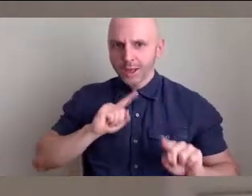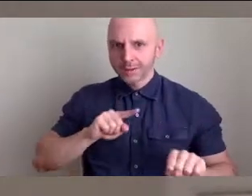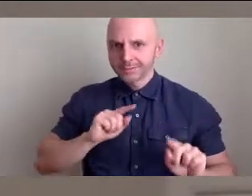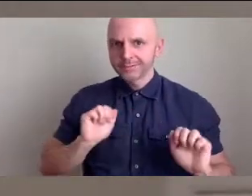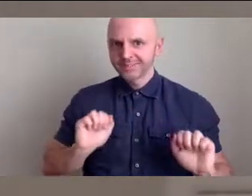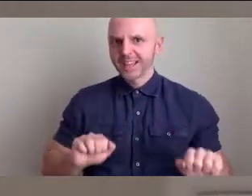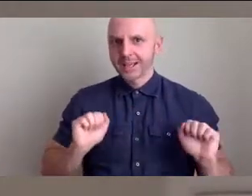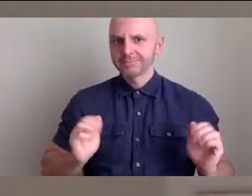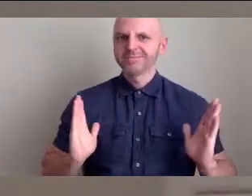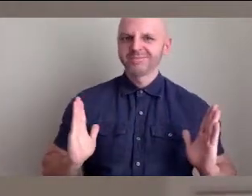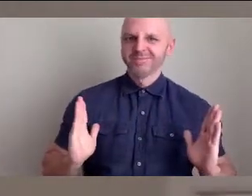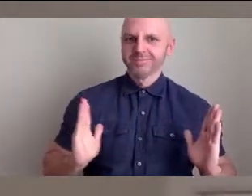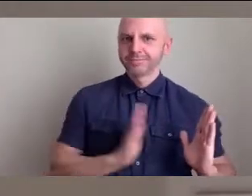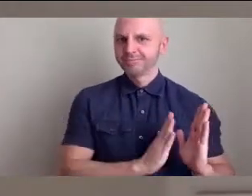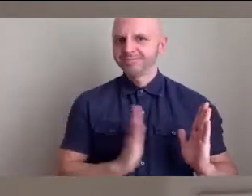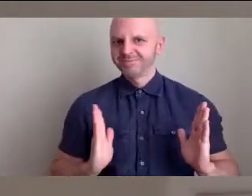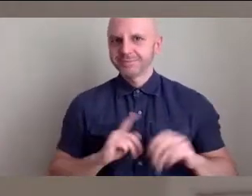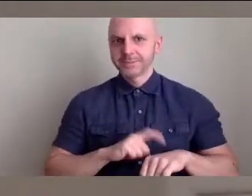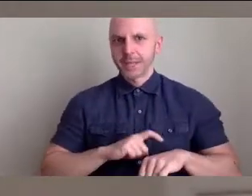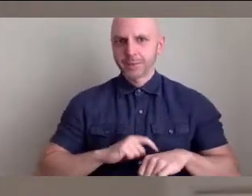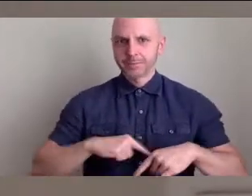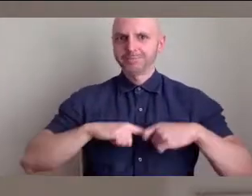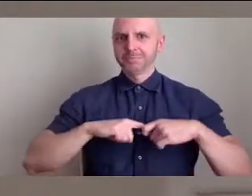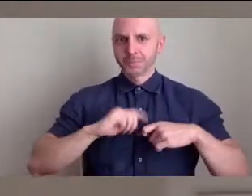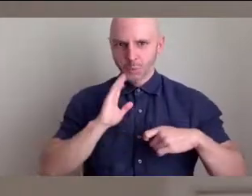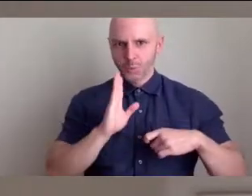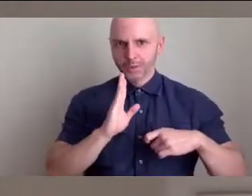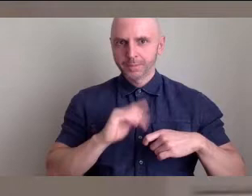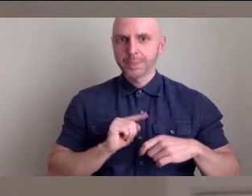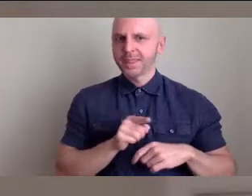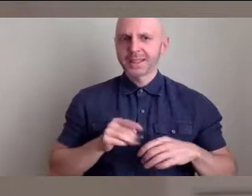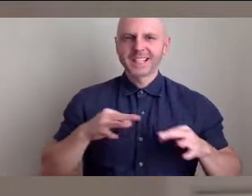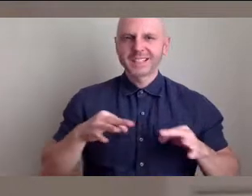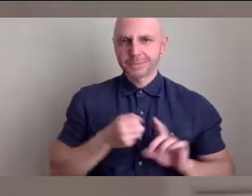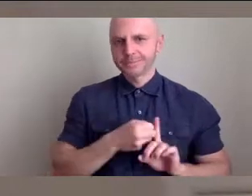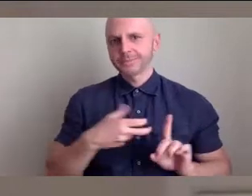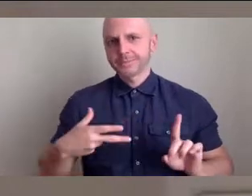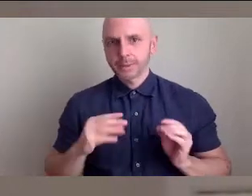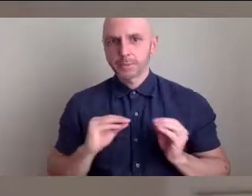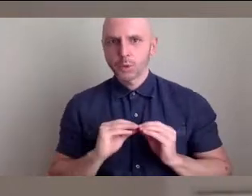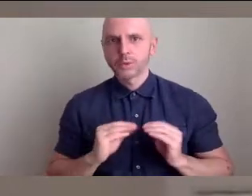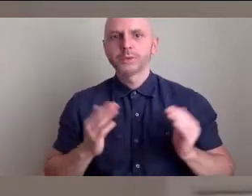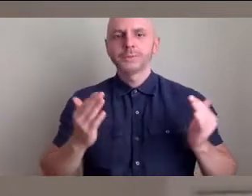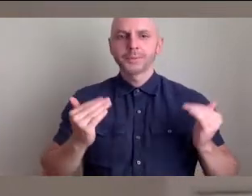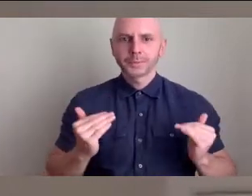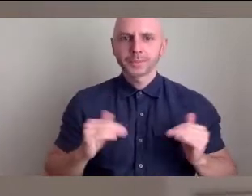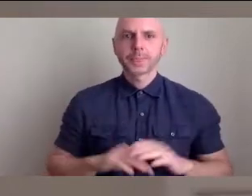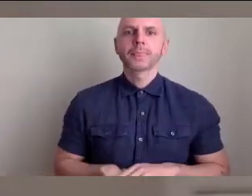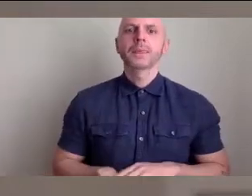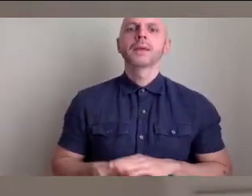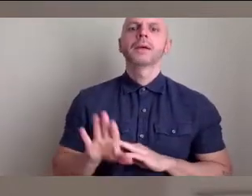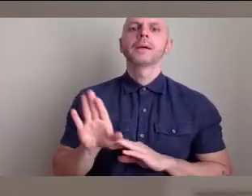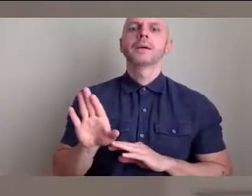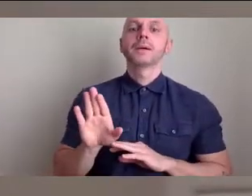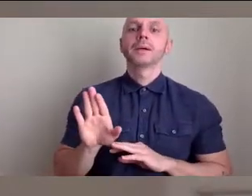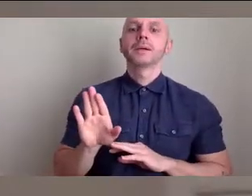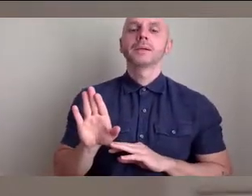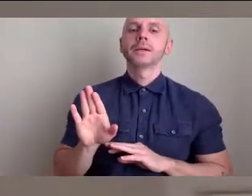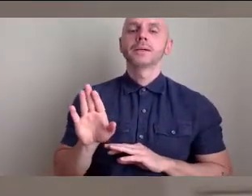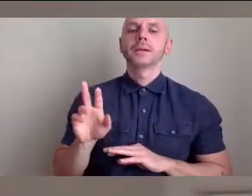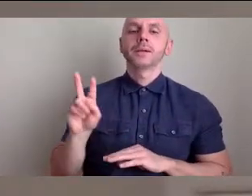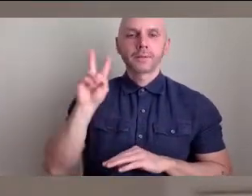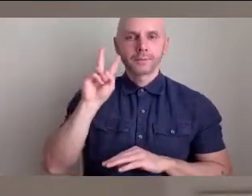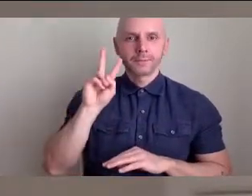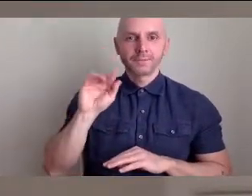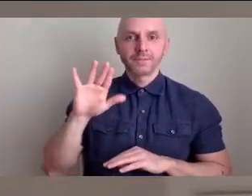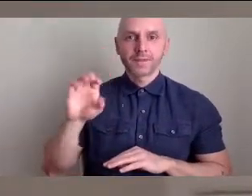there. And also, just a little FYI for you guys, Vice President of Advancement Karen Bertrand will be joining us